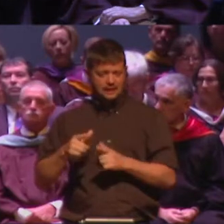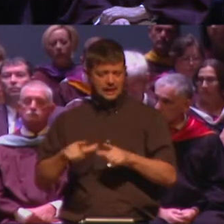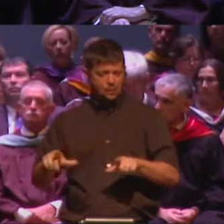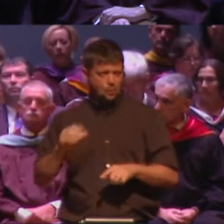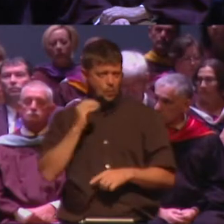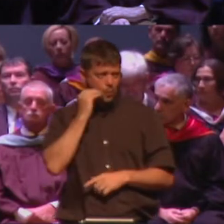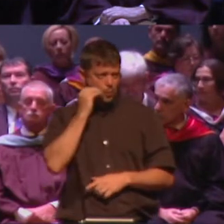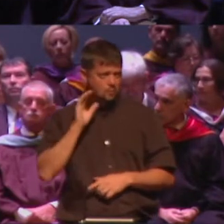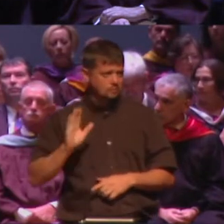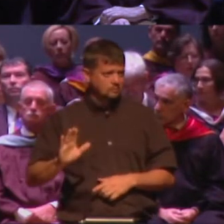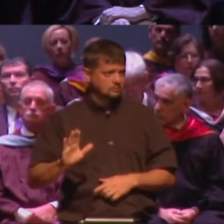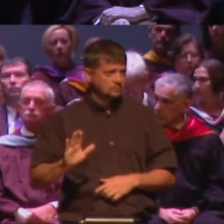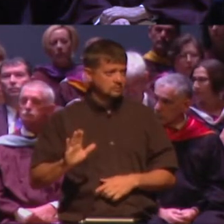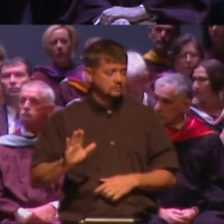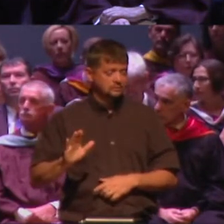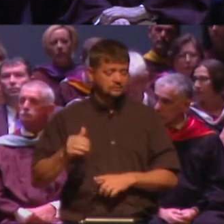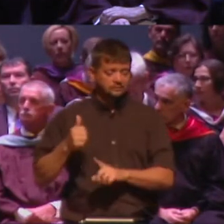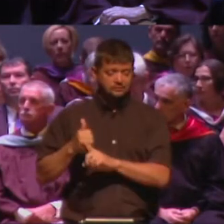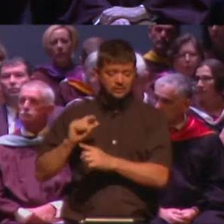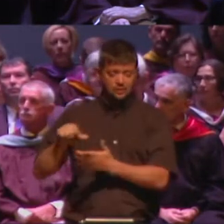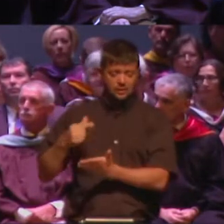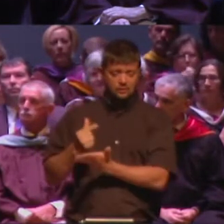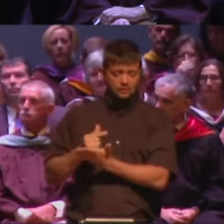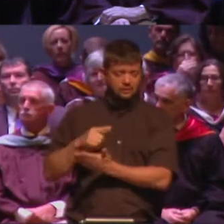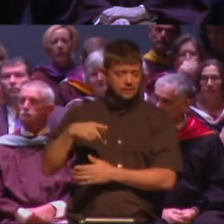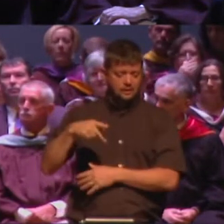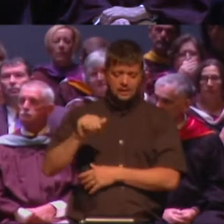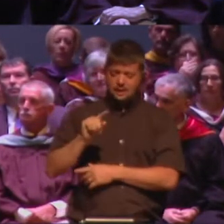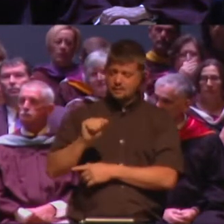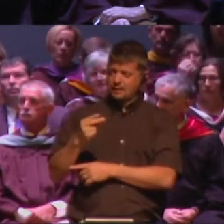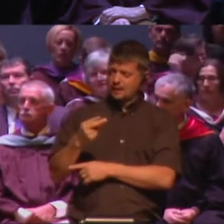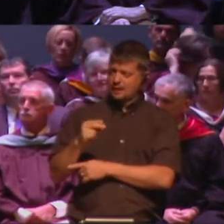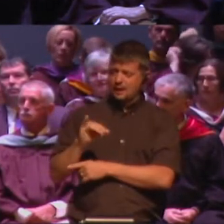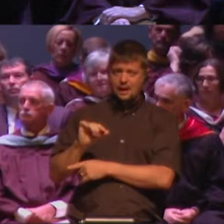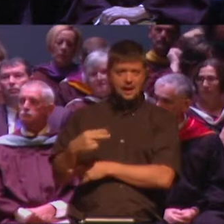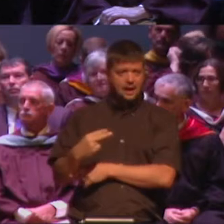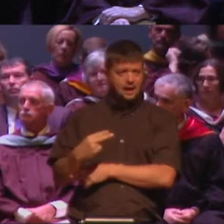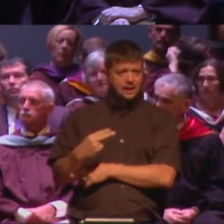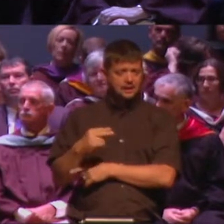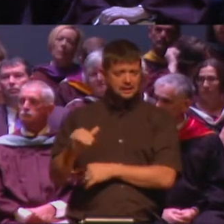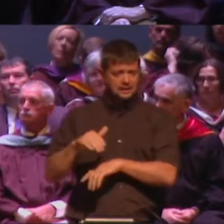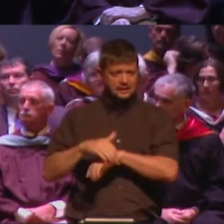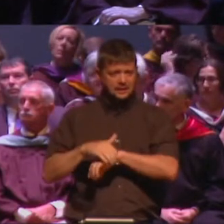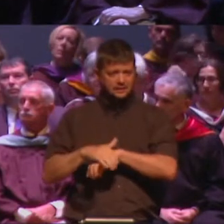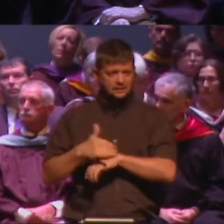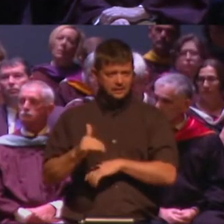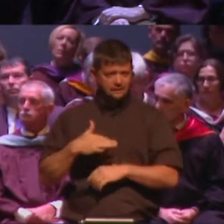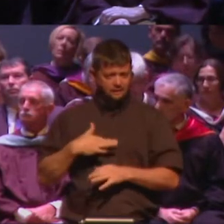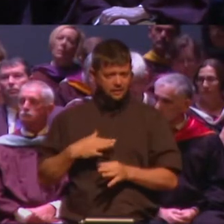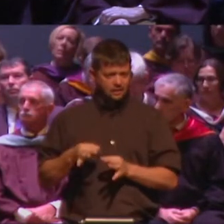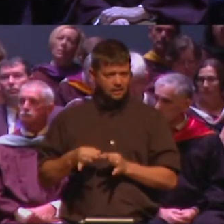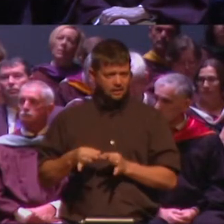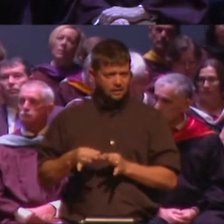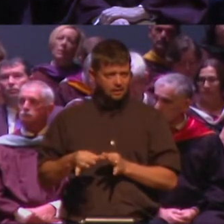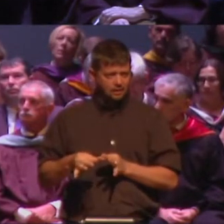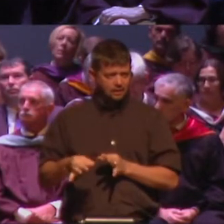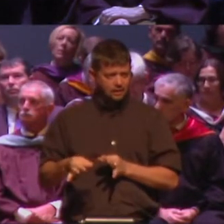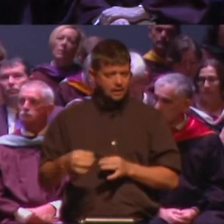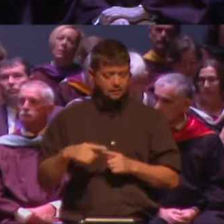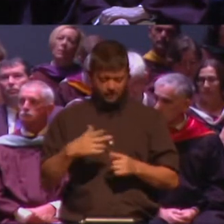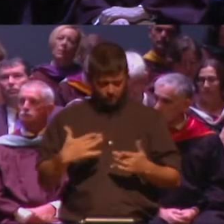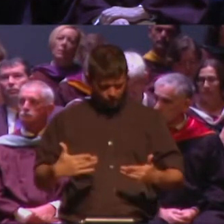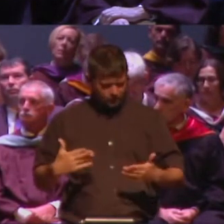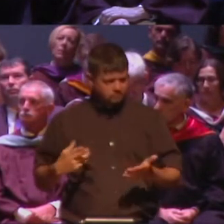home. When he graduated from Patton High, his English proficiency was still holding him back, although he enrolled at